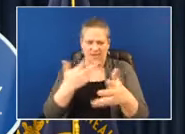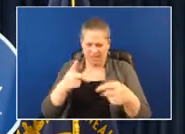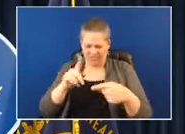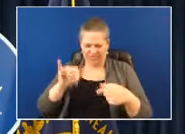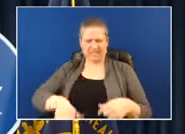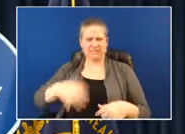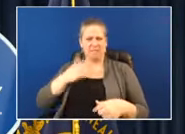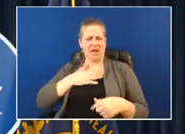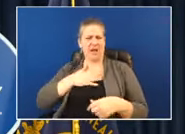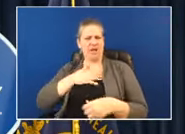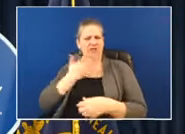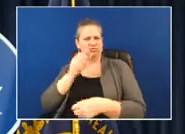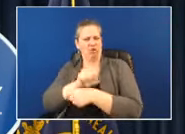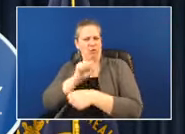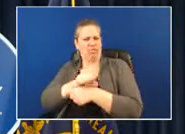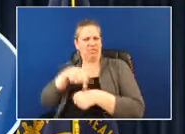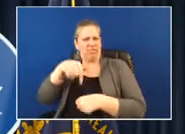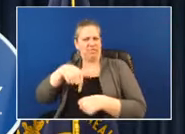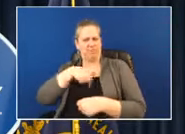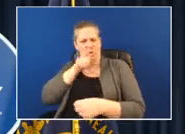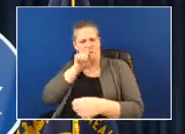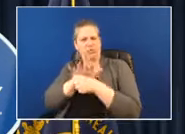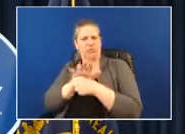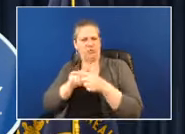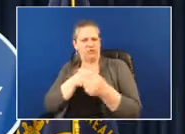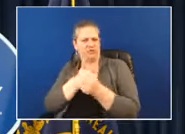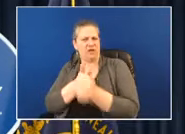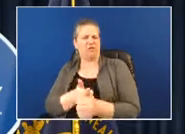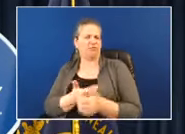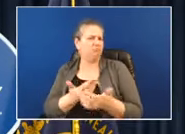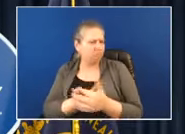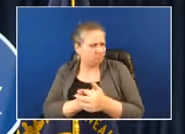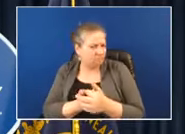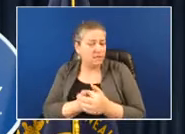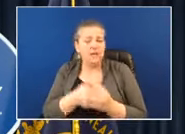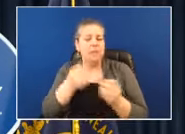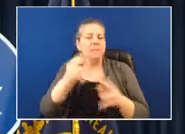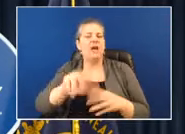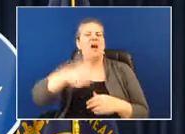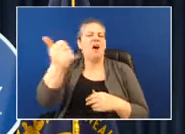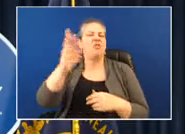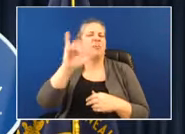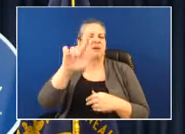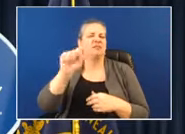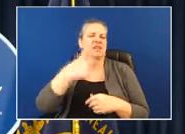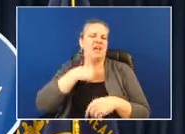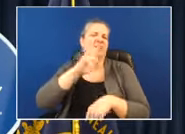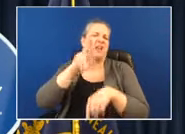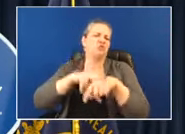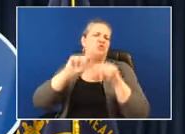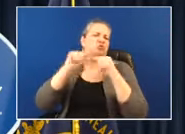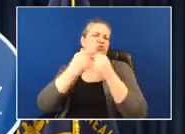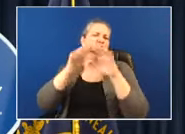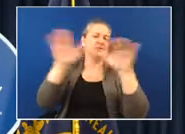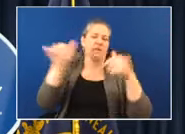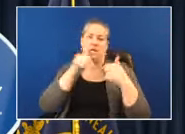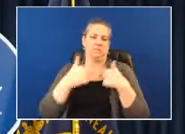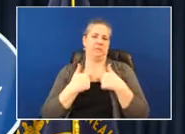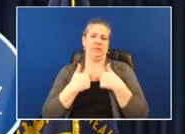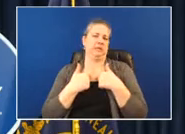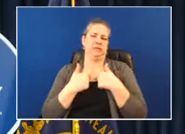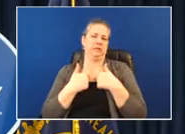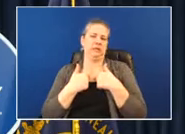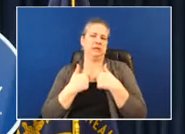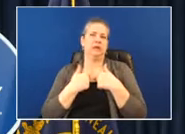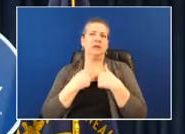to try to restrict. Now, there are a lot of these other bills. There are natural groups out there that are not me, and probably are not a branch